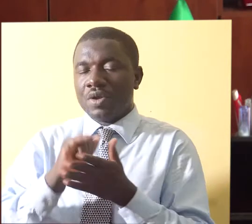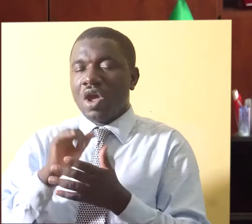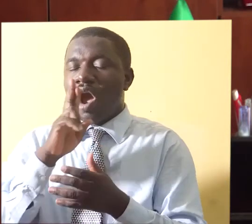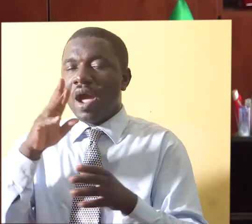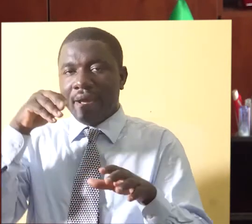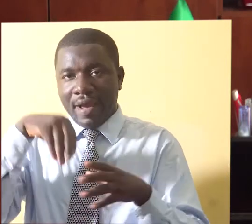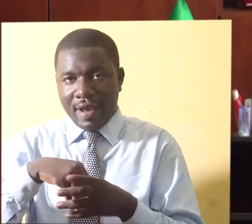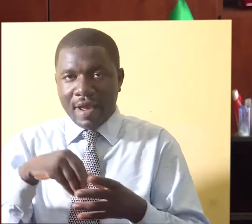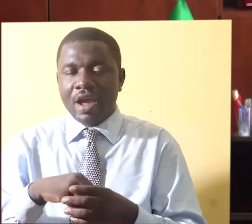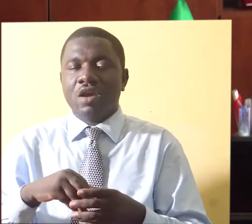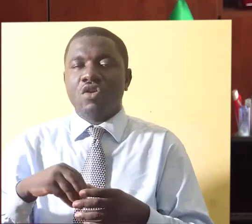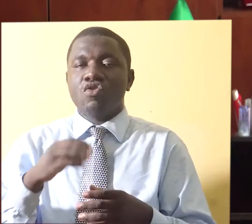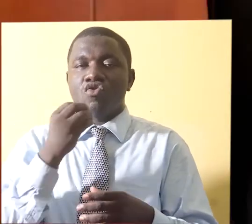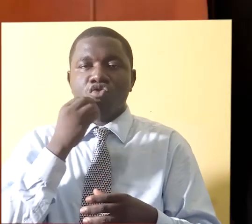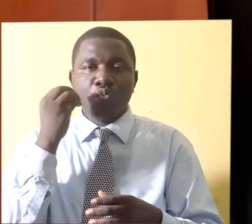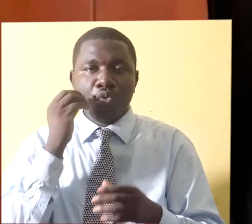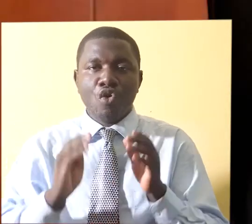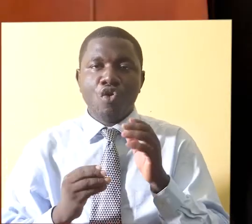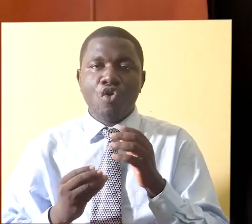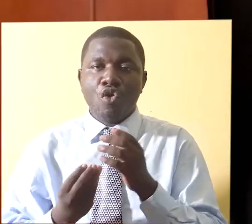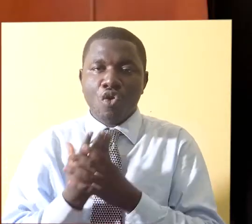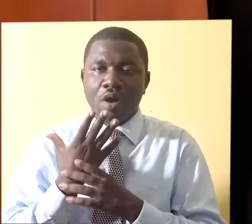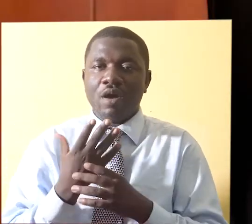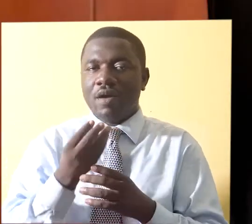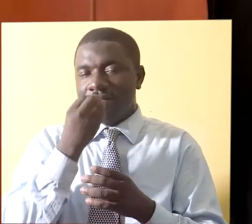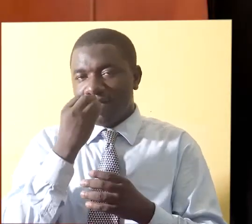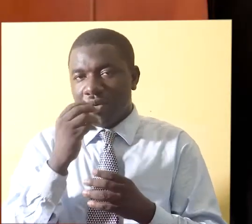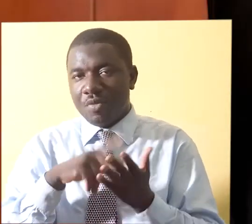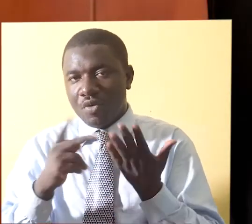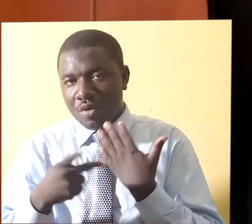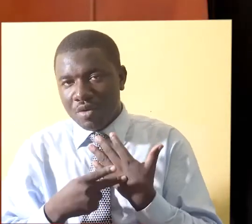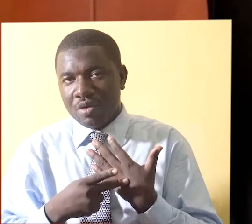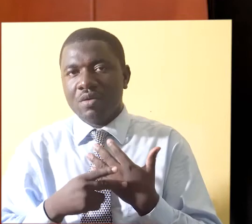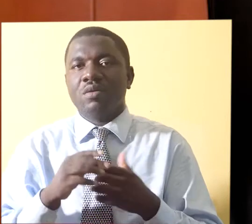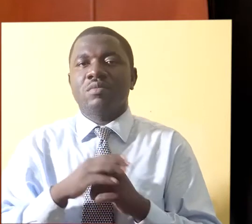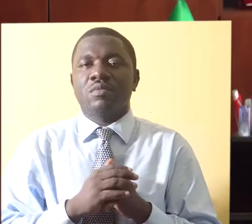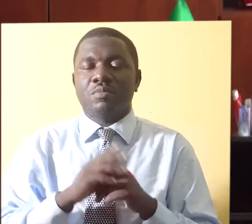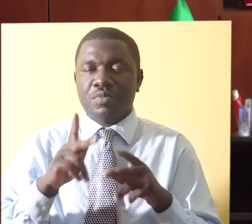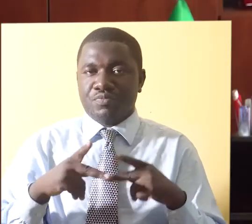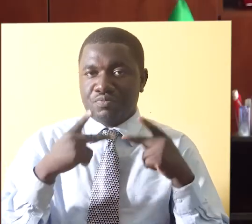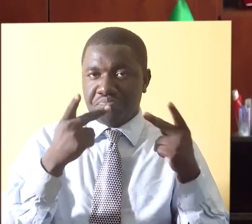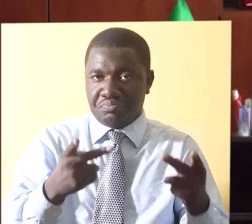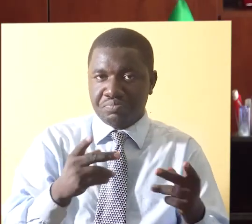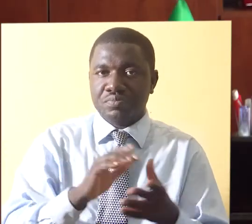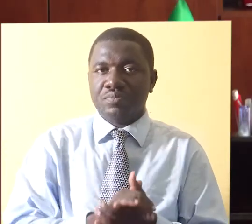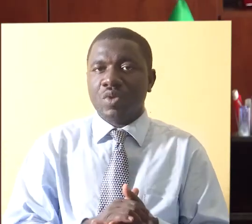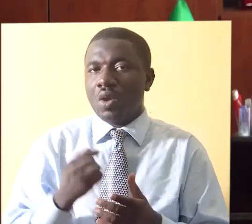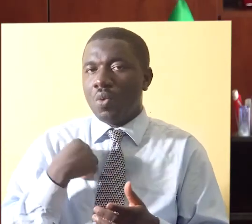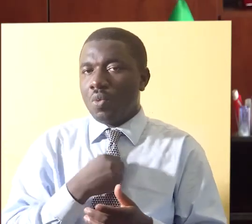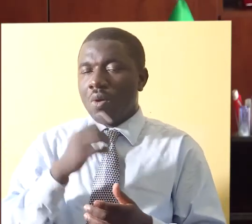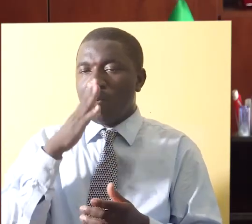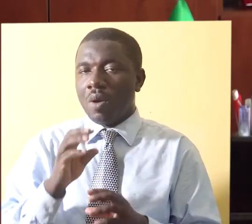school feeding program to access nutrient-rich food provision. We will place